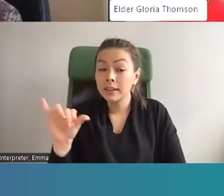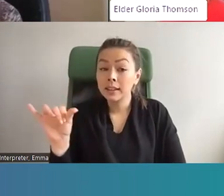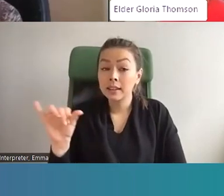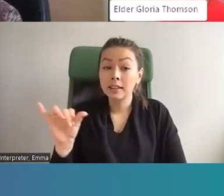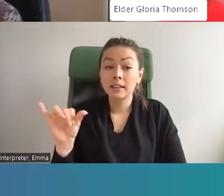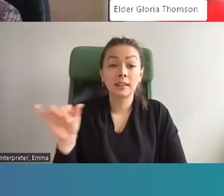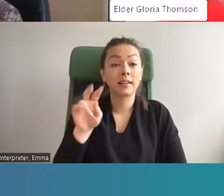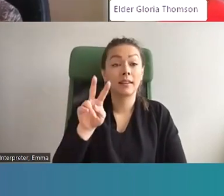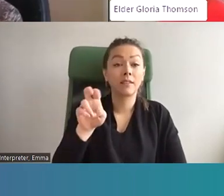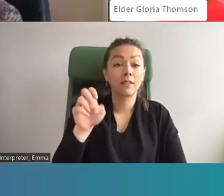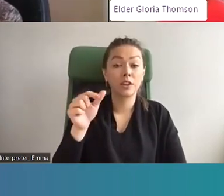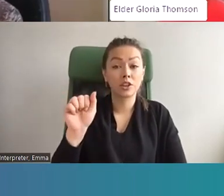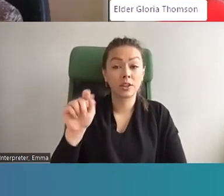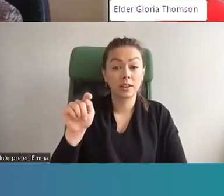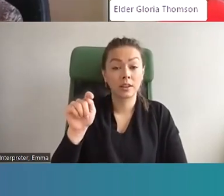seal lamp.